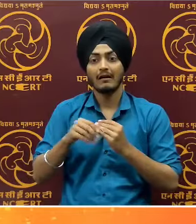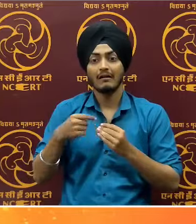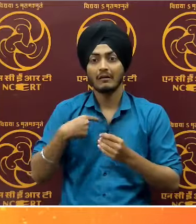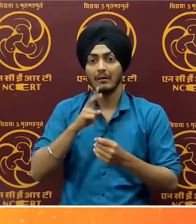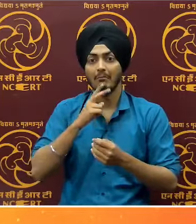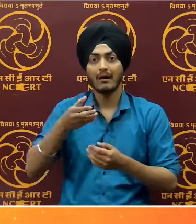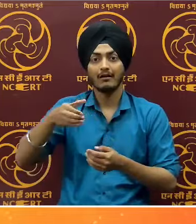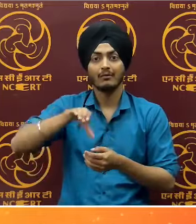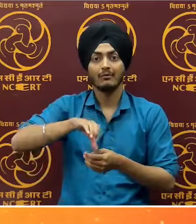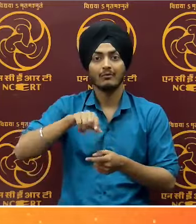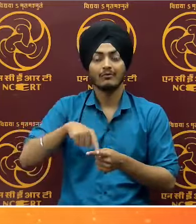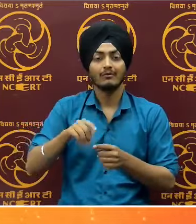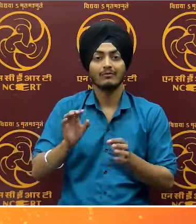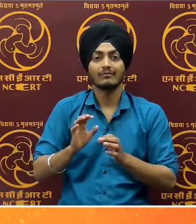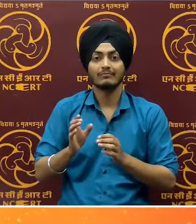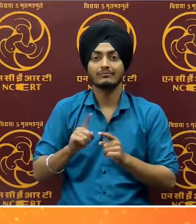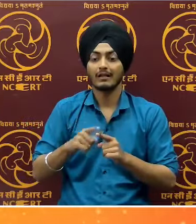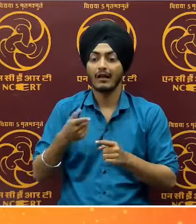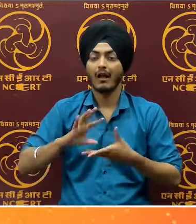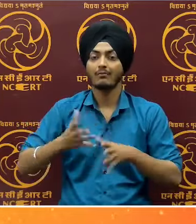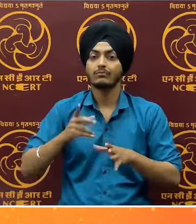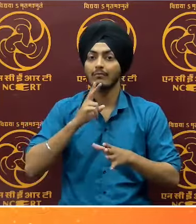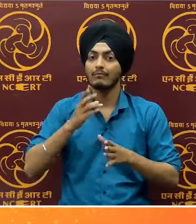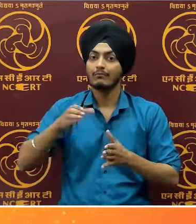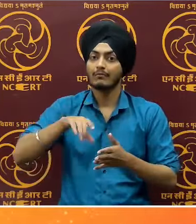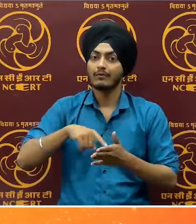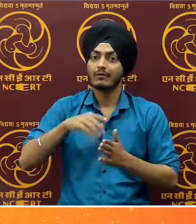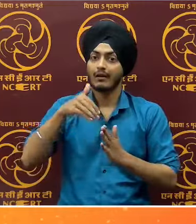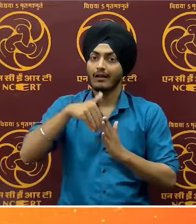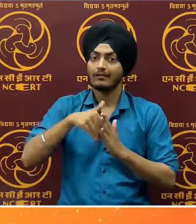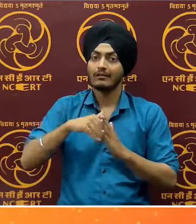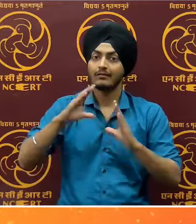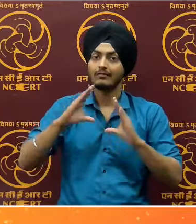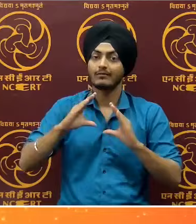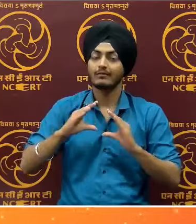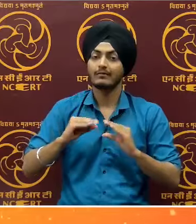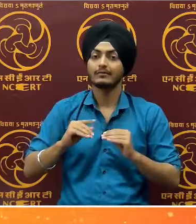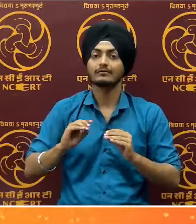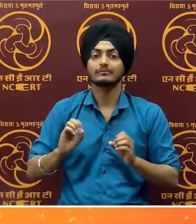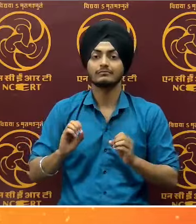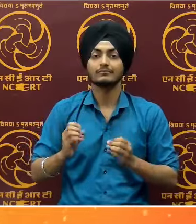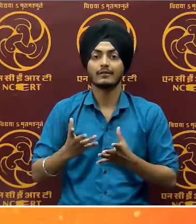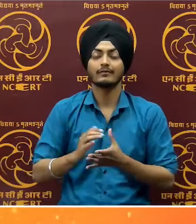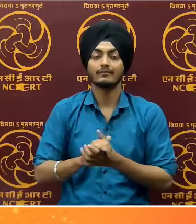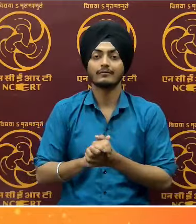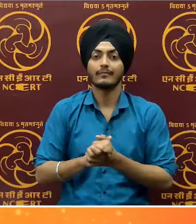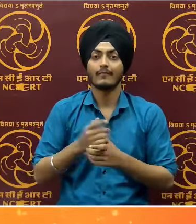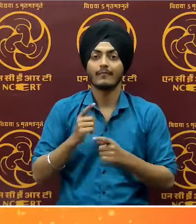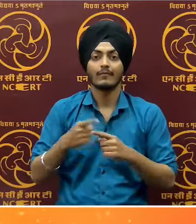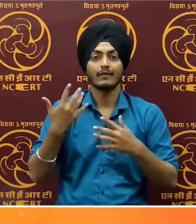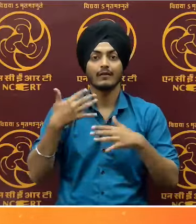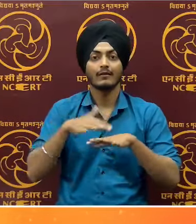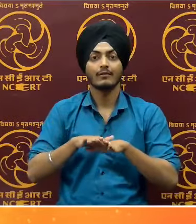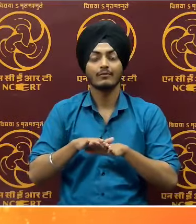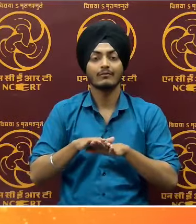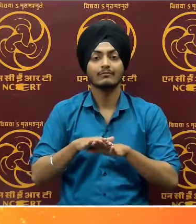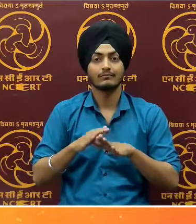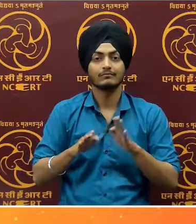also, groundwater, because that will deplete the underground water. Then inclusive growth, we have to